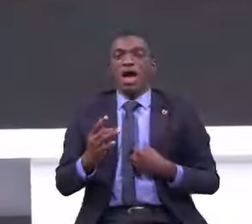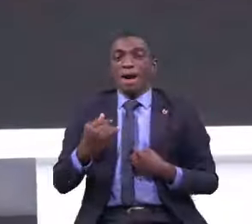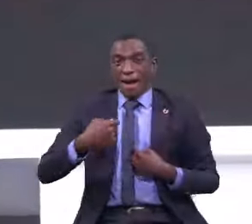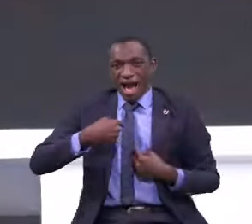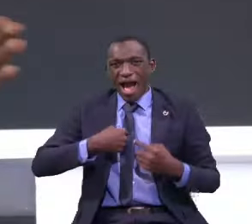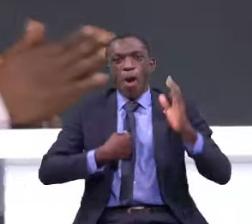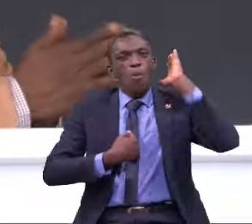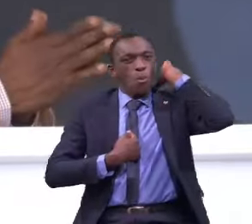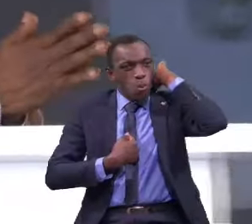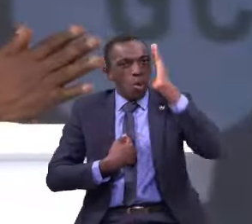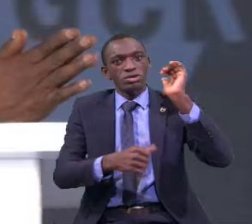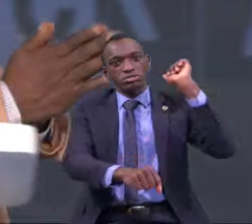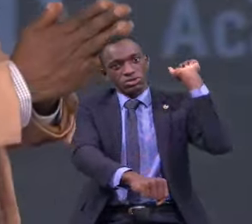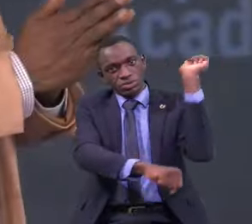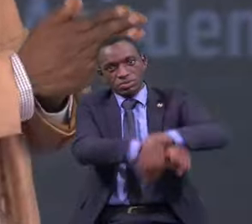subdue you.